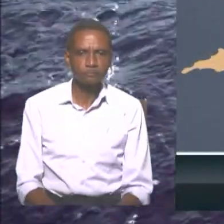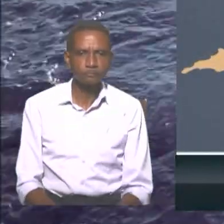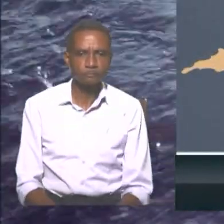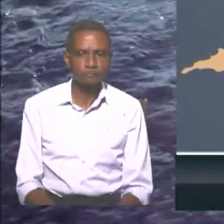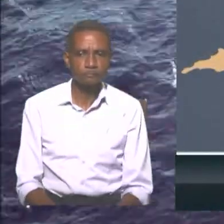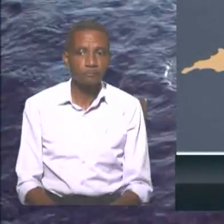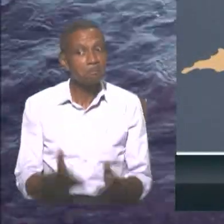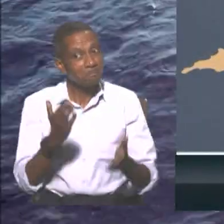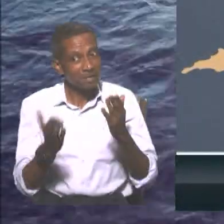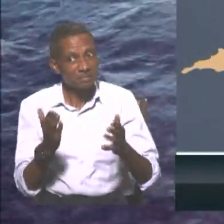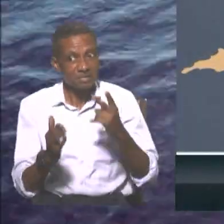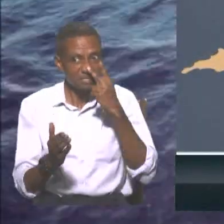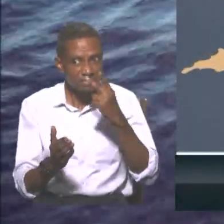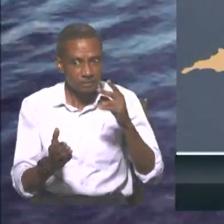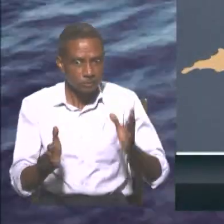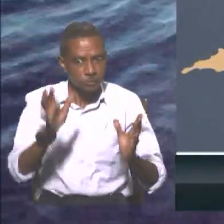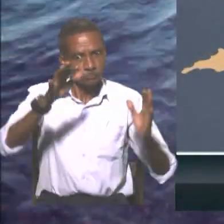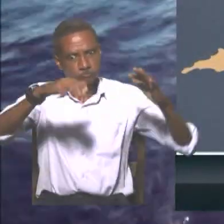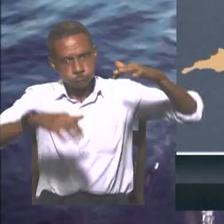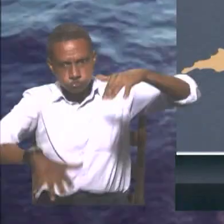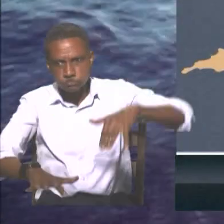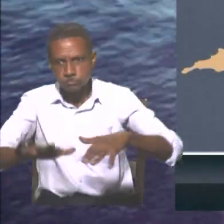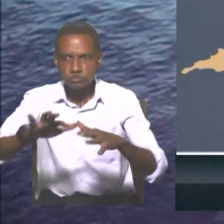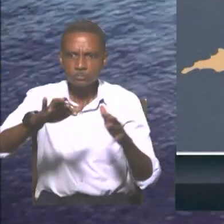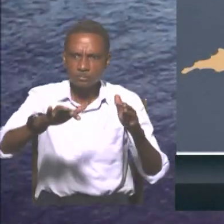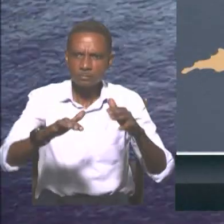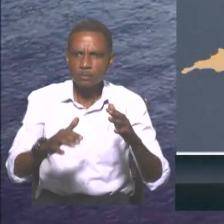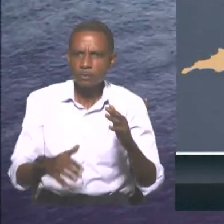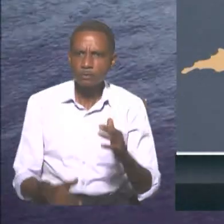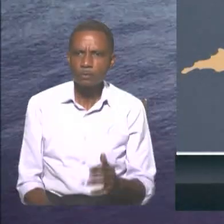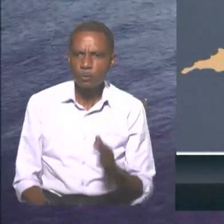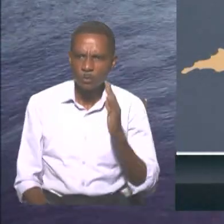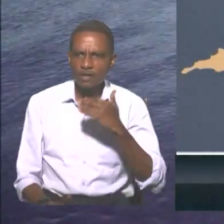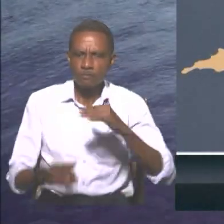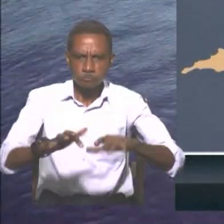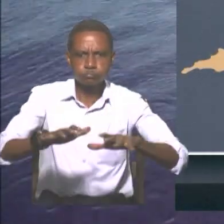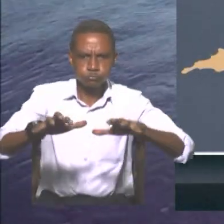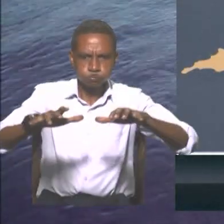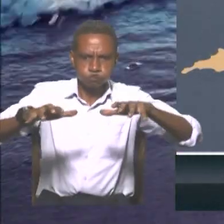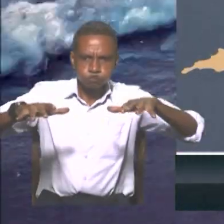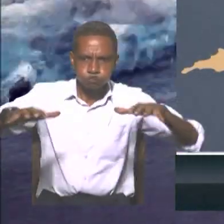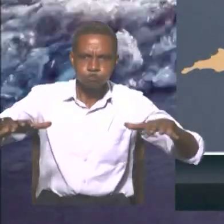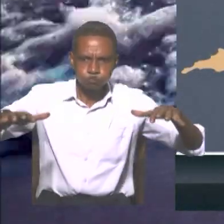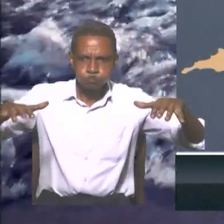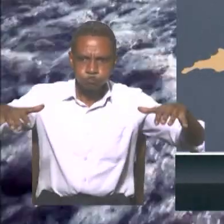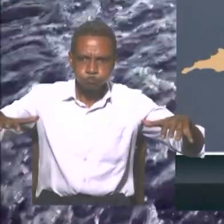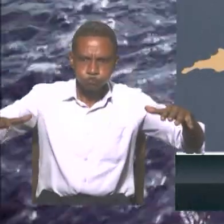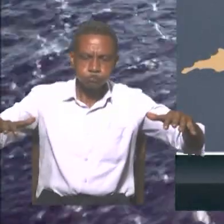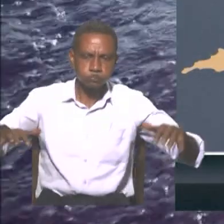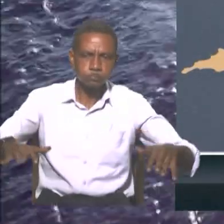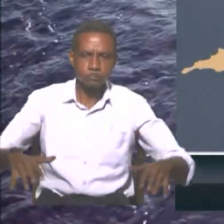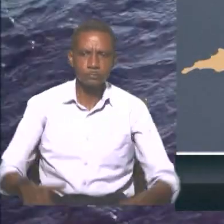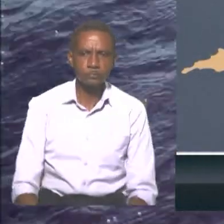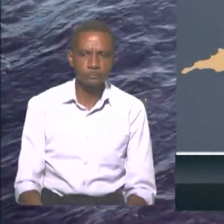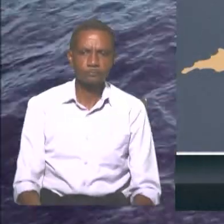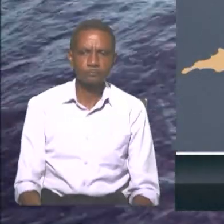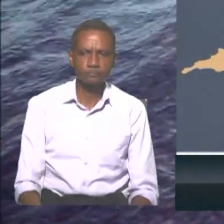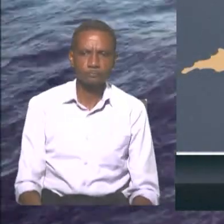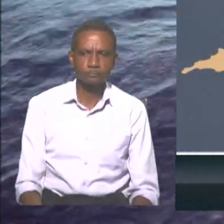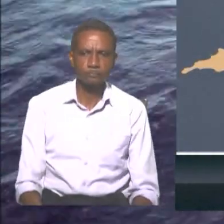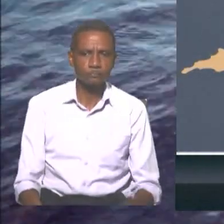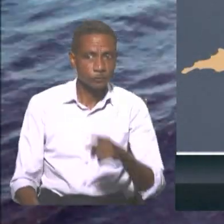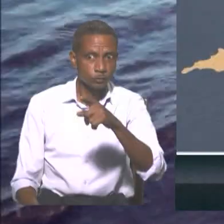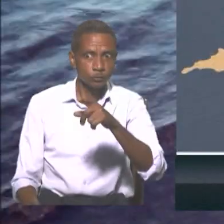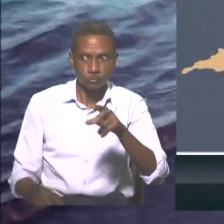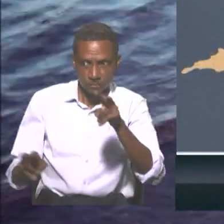we could get an occasional chop, and that's because we will have a bit of northerly swells impacting those sheltered areas. So take caution